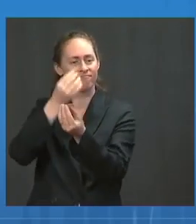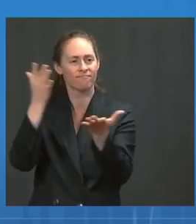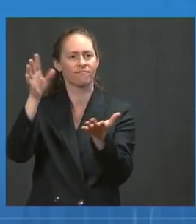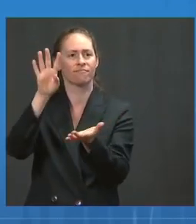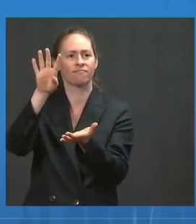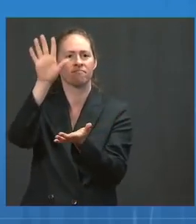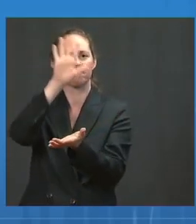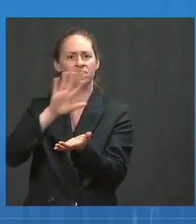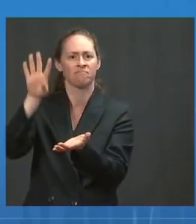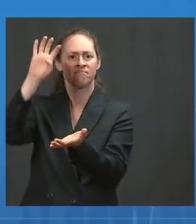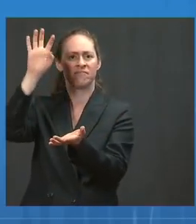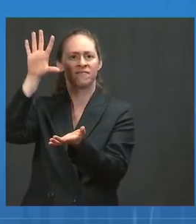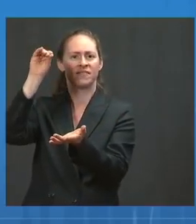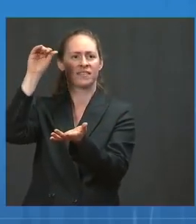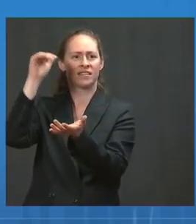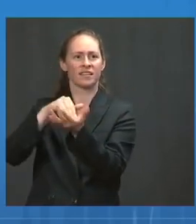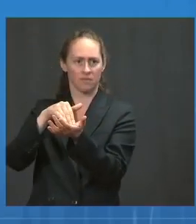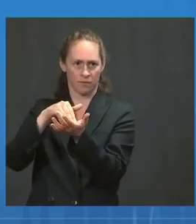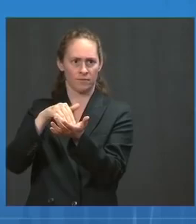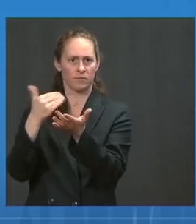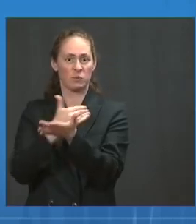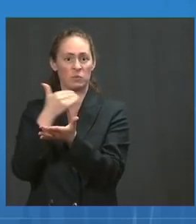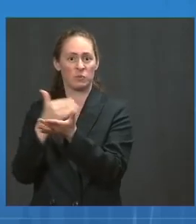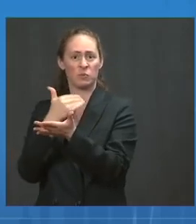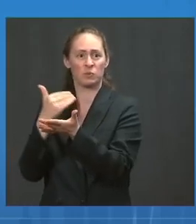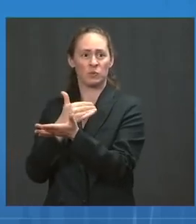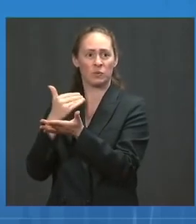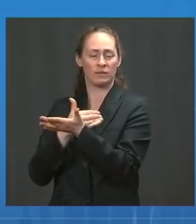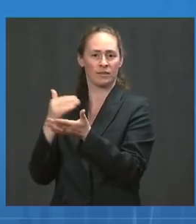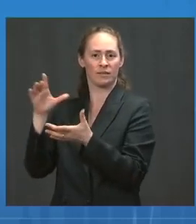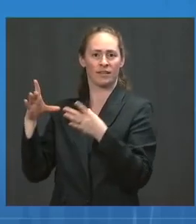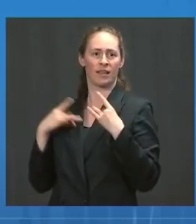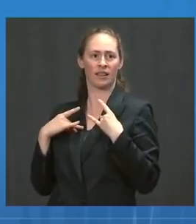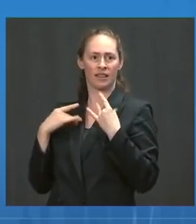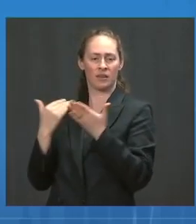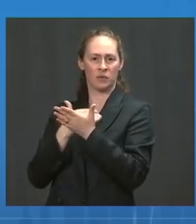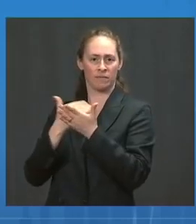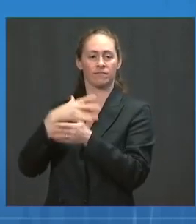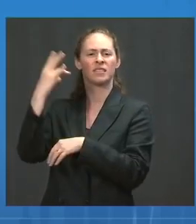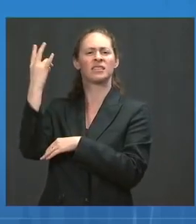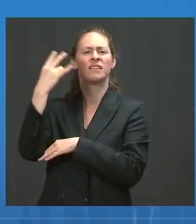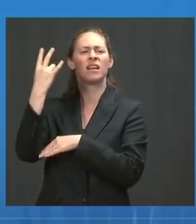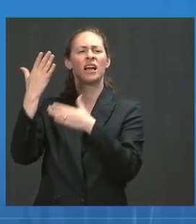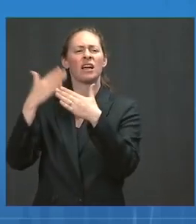46,318 new cases of COVID-19. Our 7-day average is at about